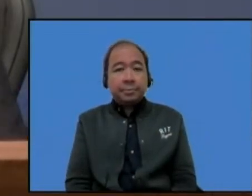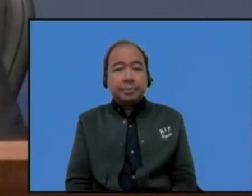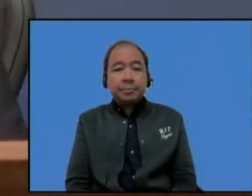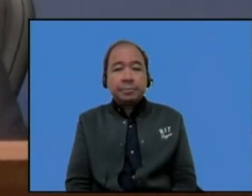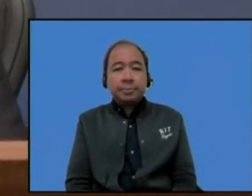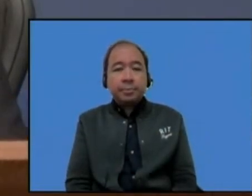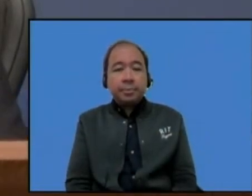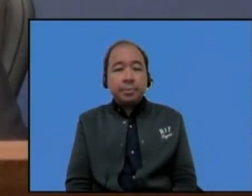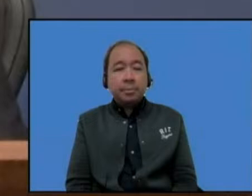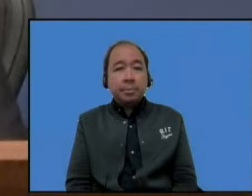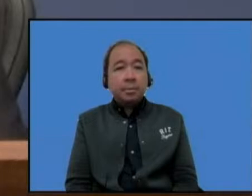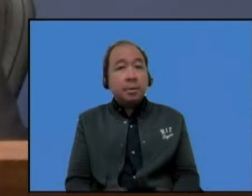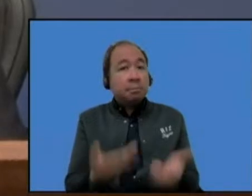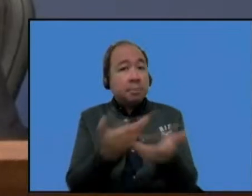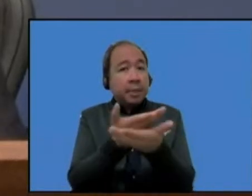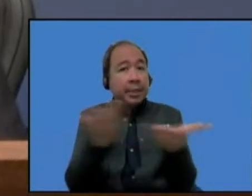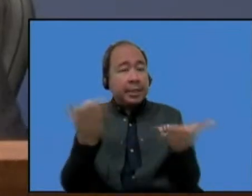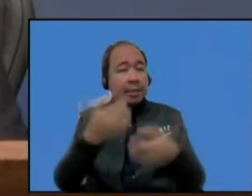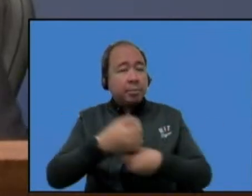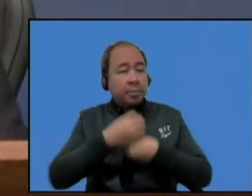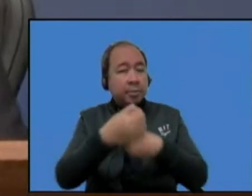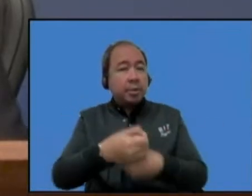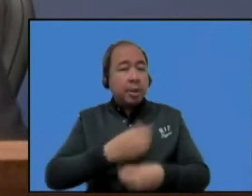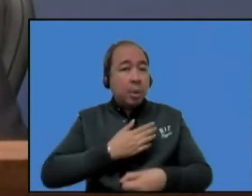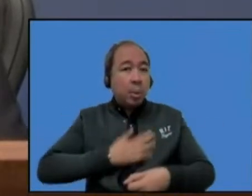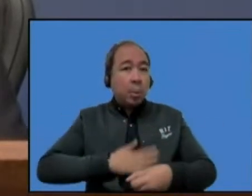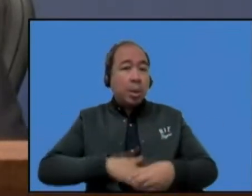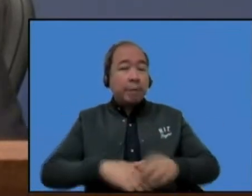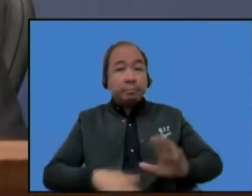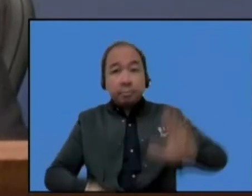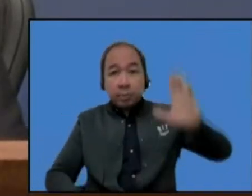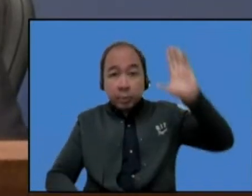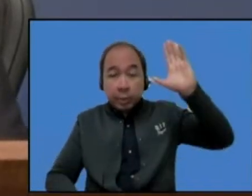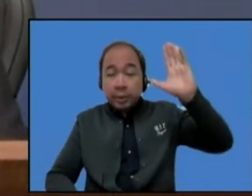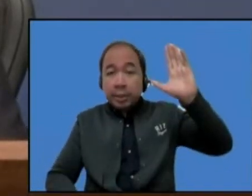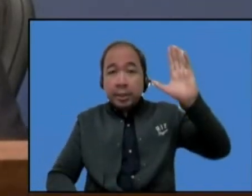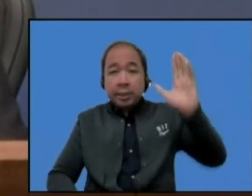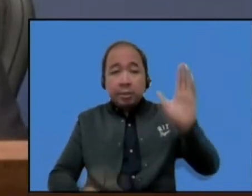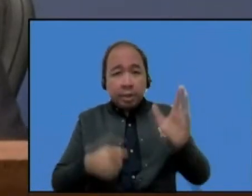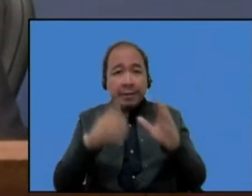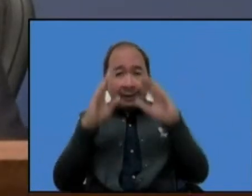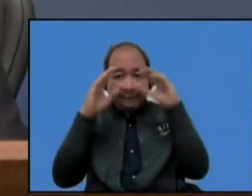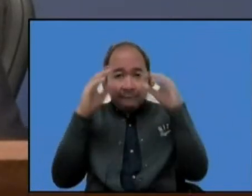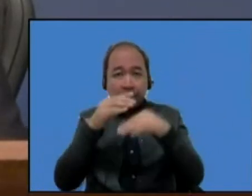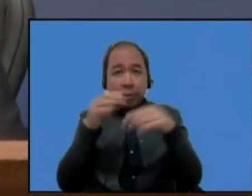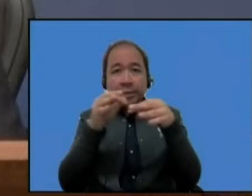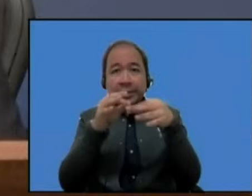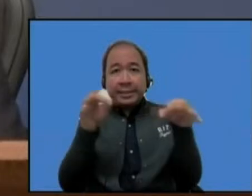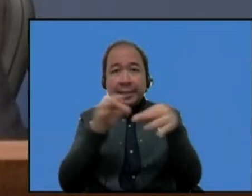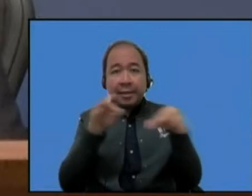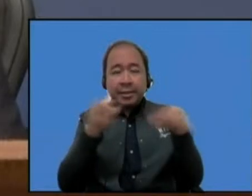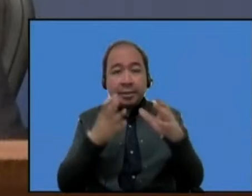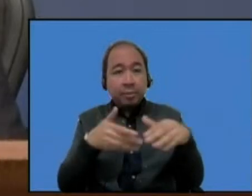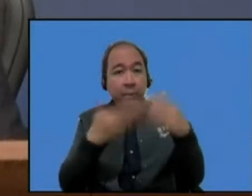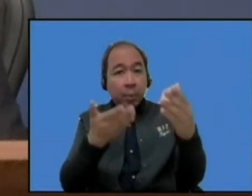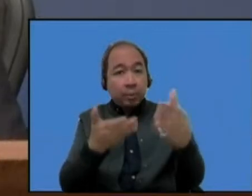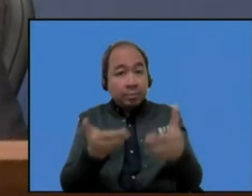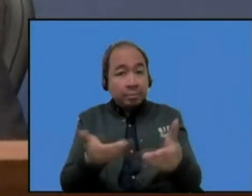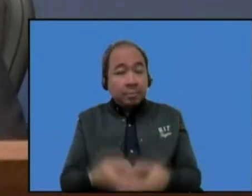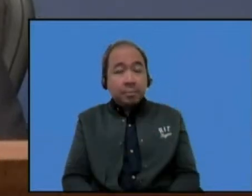Would any delegation wish to intervene, especially on the text proposed?